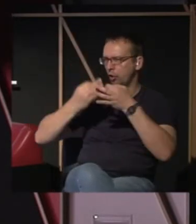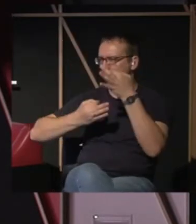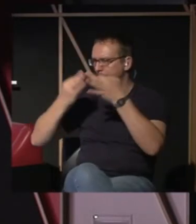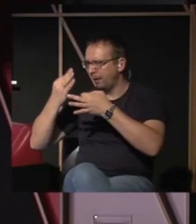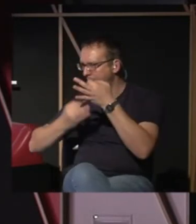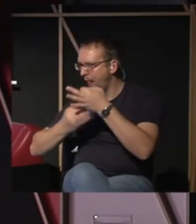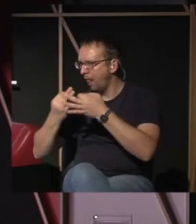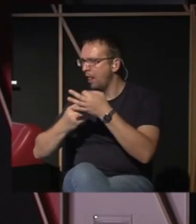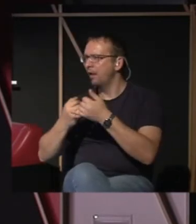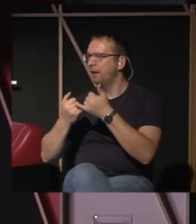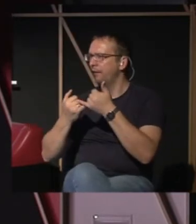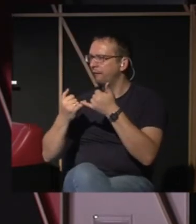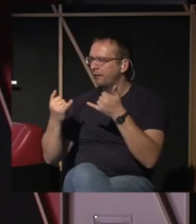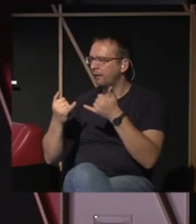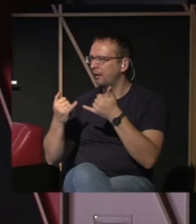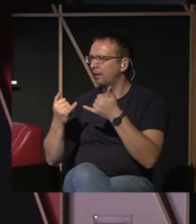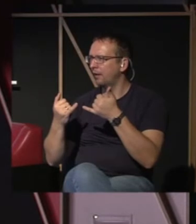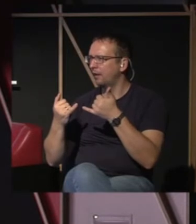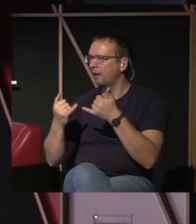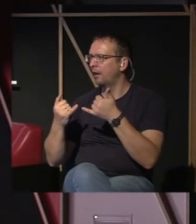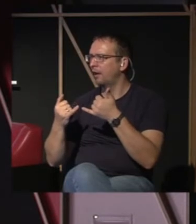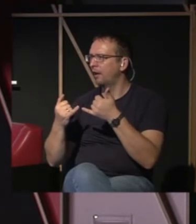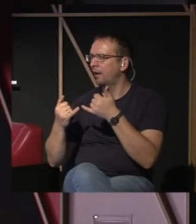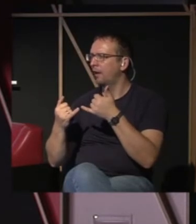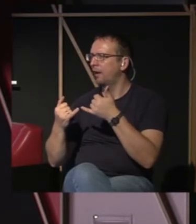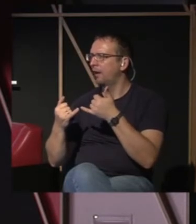But I didn't quite get the whole translation.